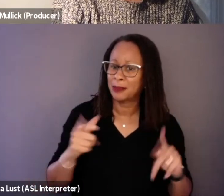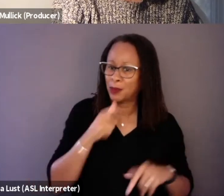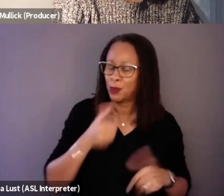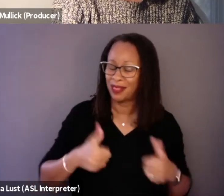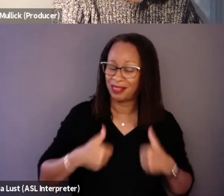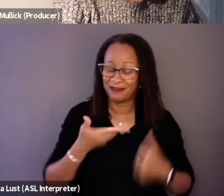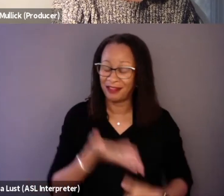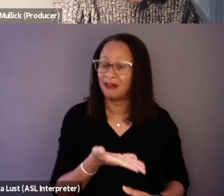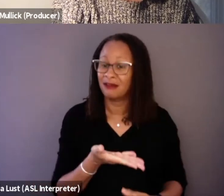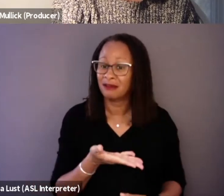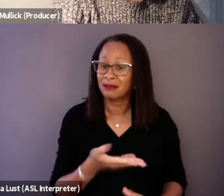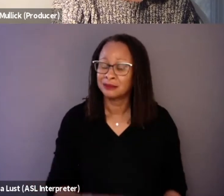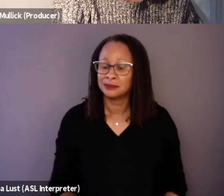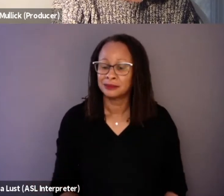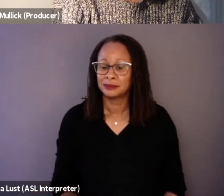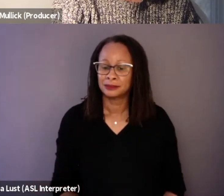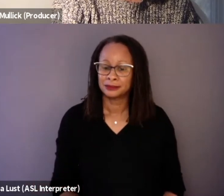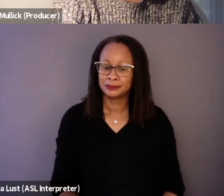people.